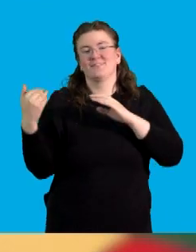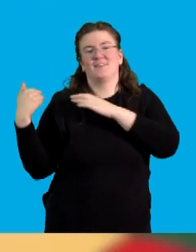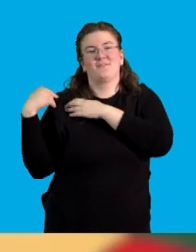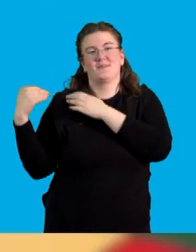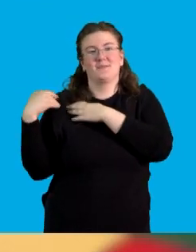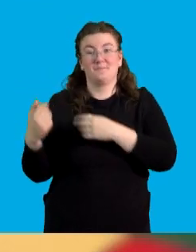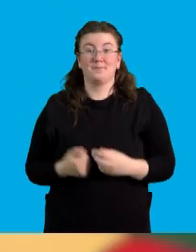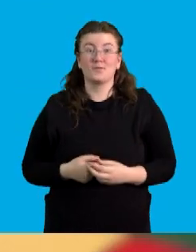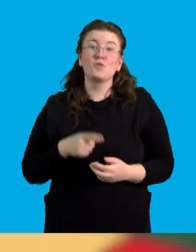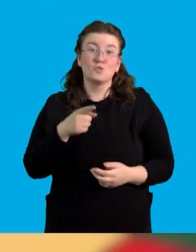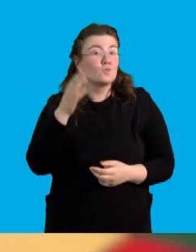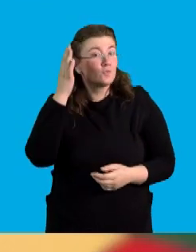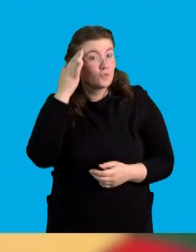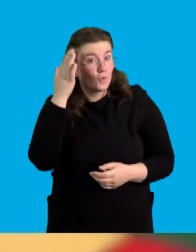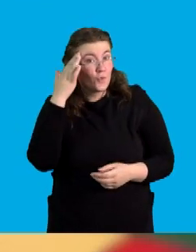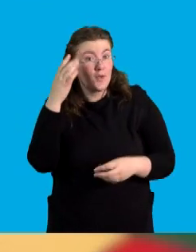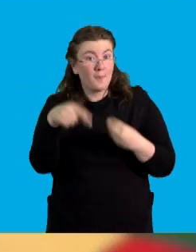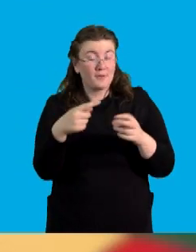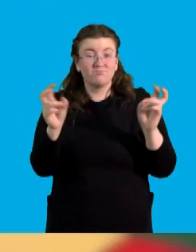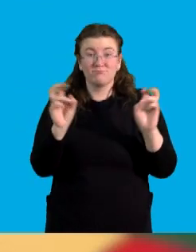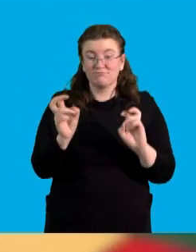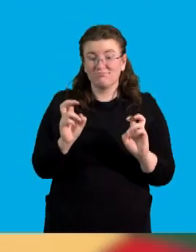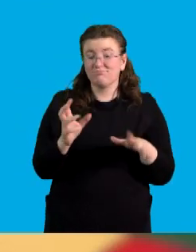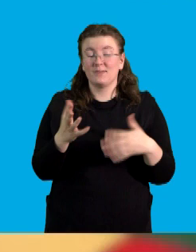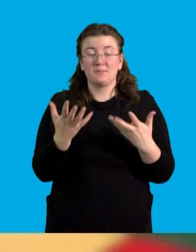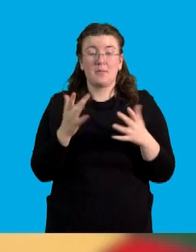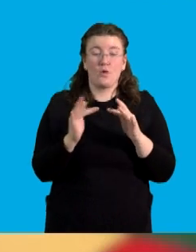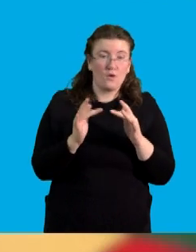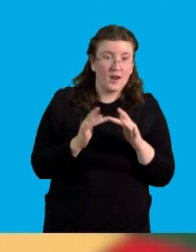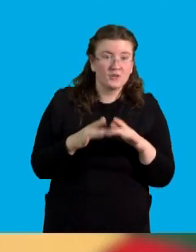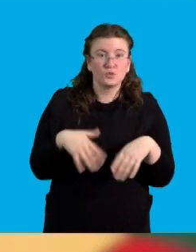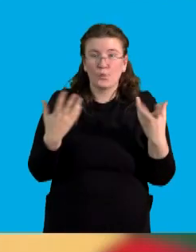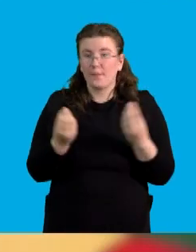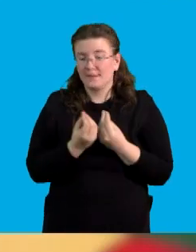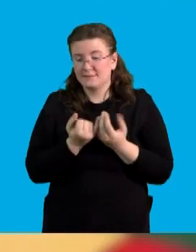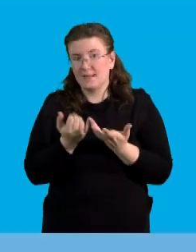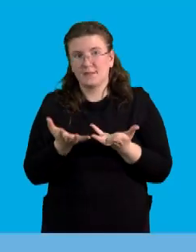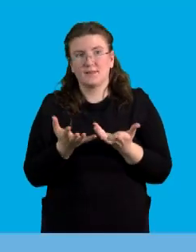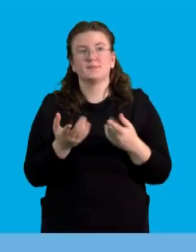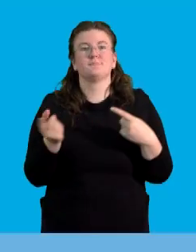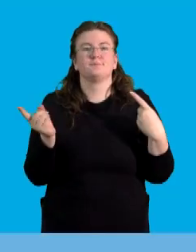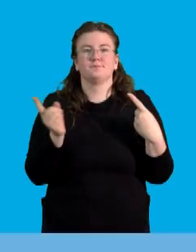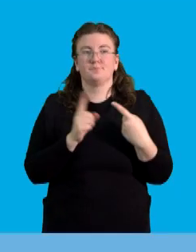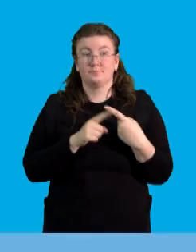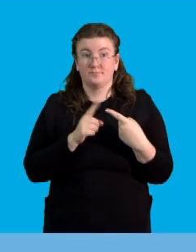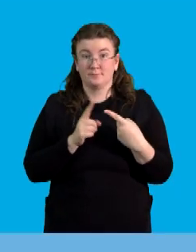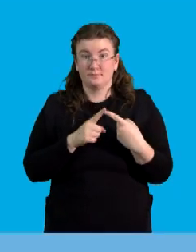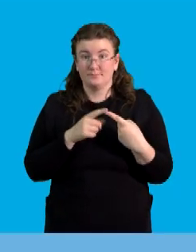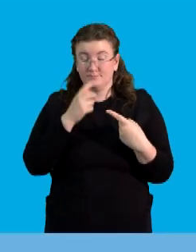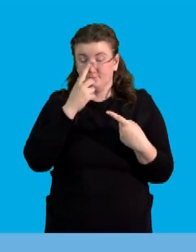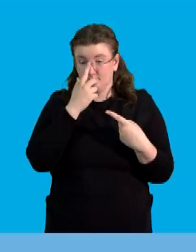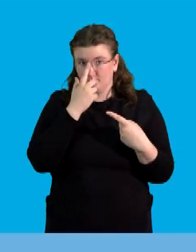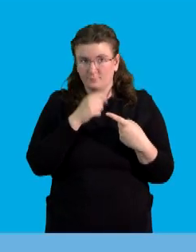things that you already know about either electricity, the connections of the electricity are as follows. That number